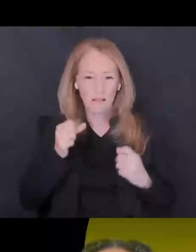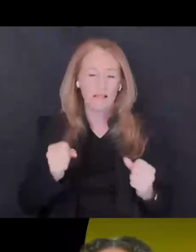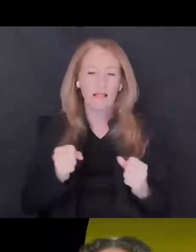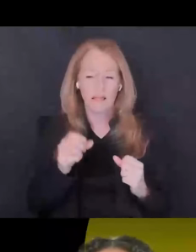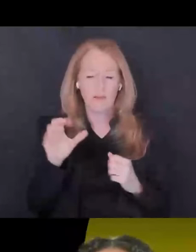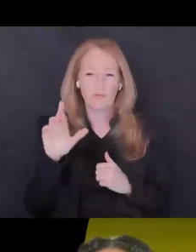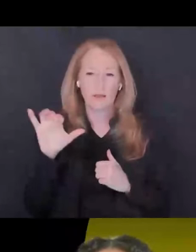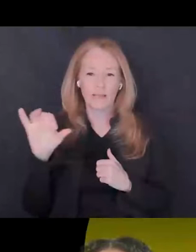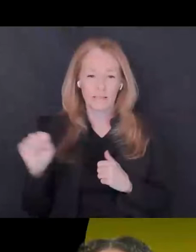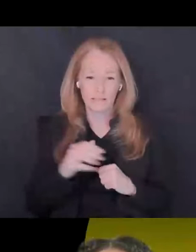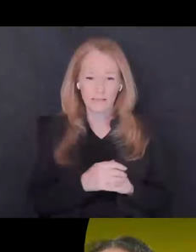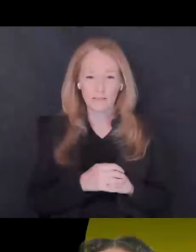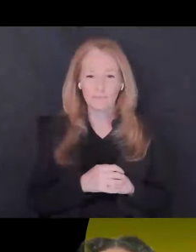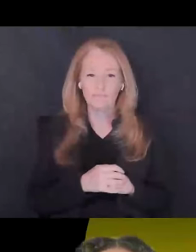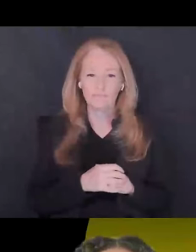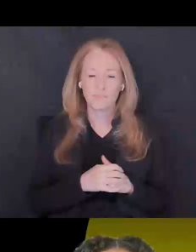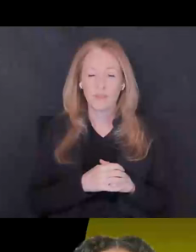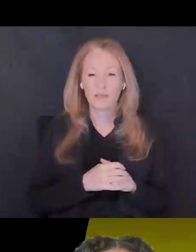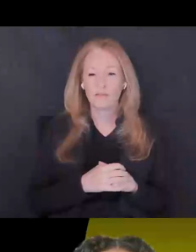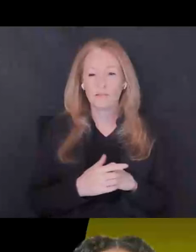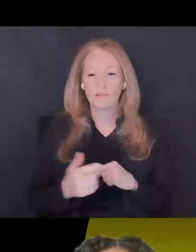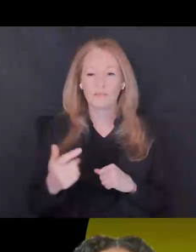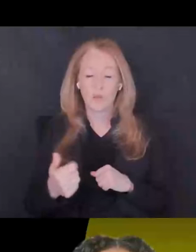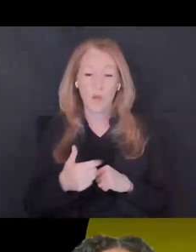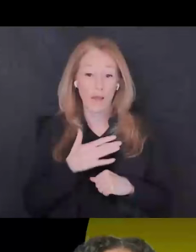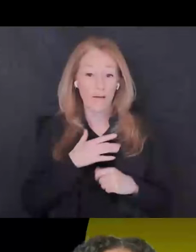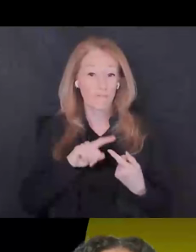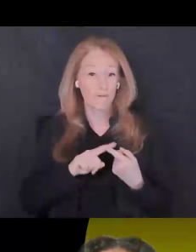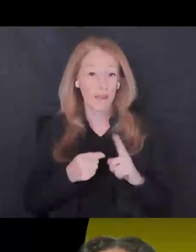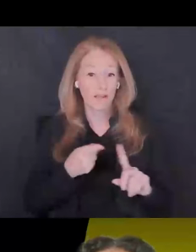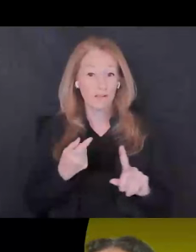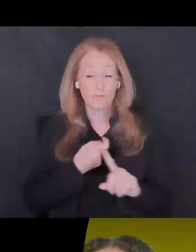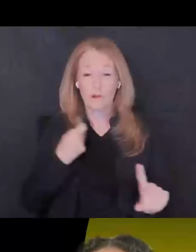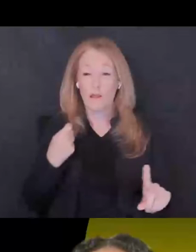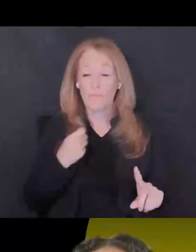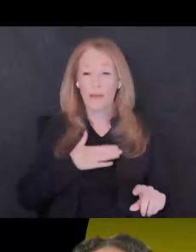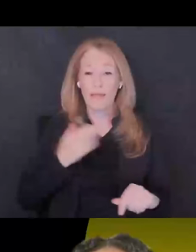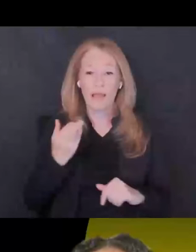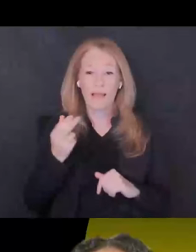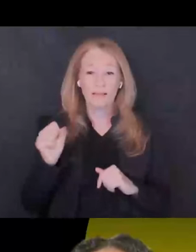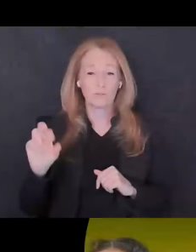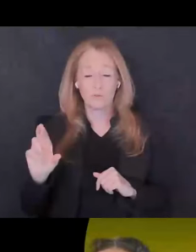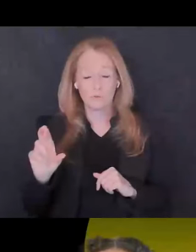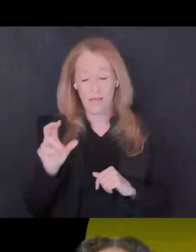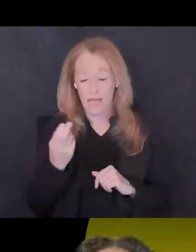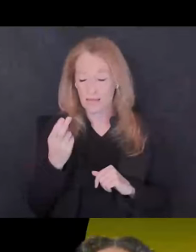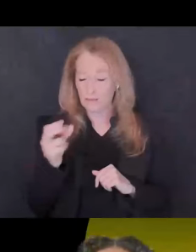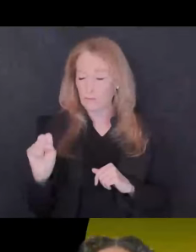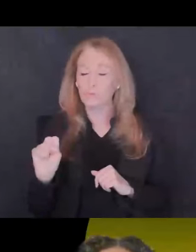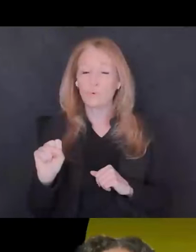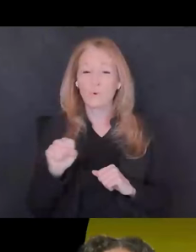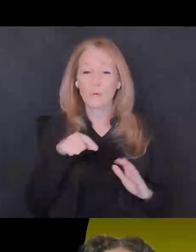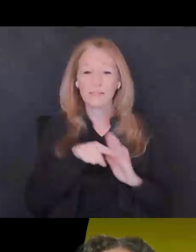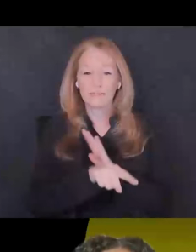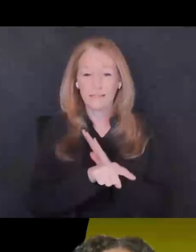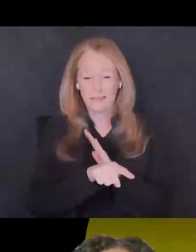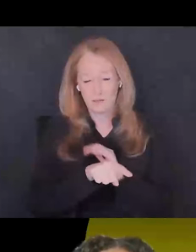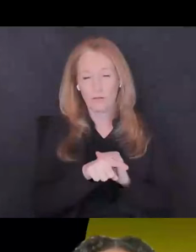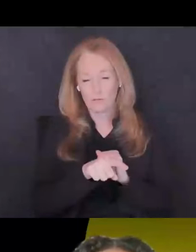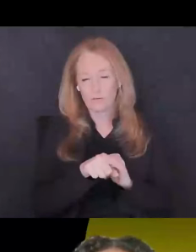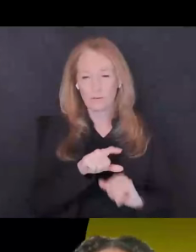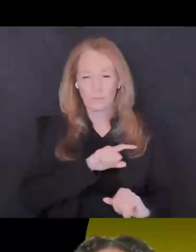friend from my high school, Quintonio LeGrier, was killed by police after calling 911 for help 3 times and